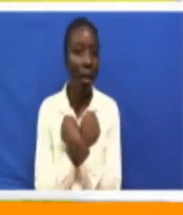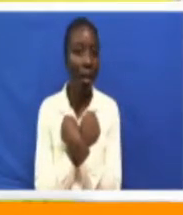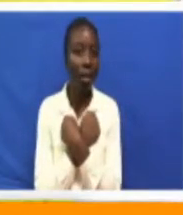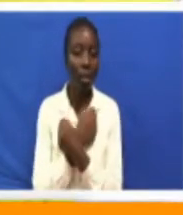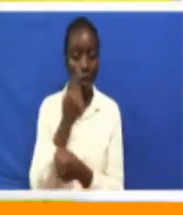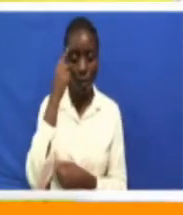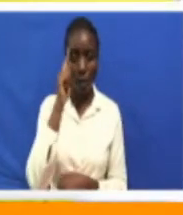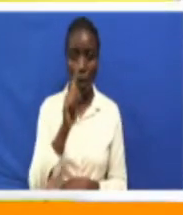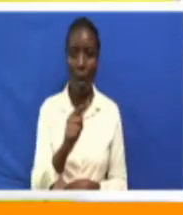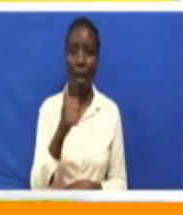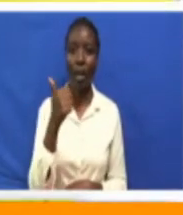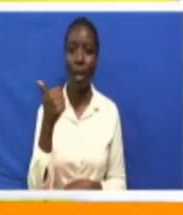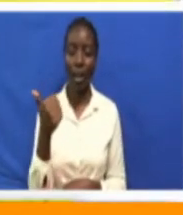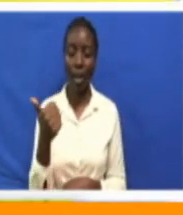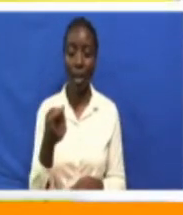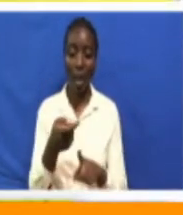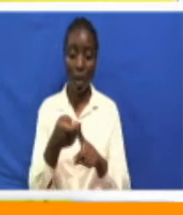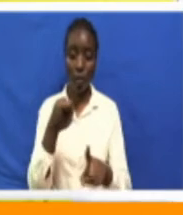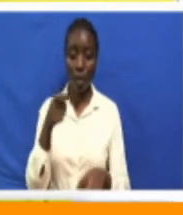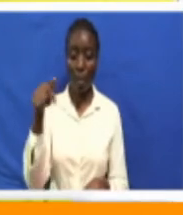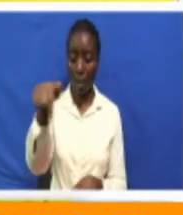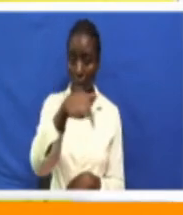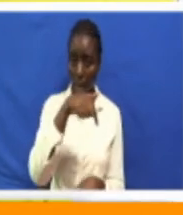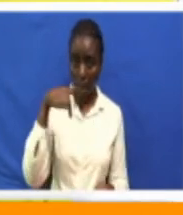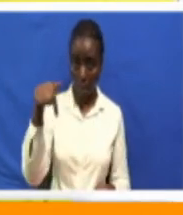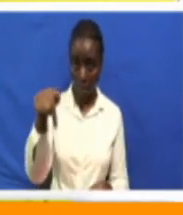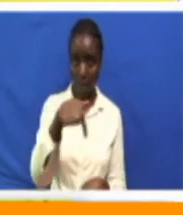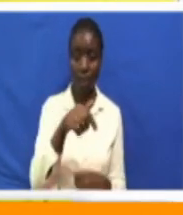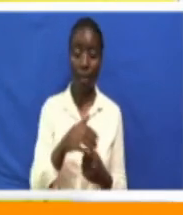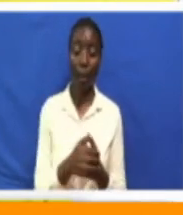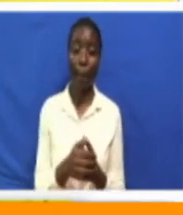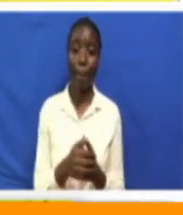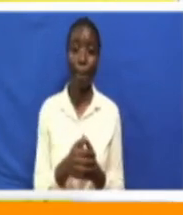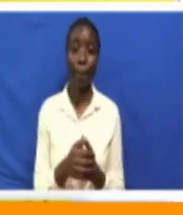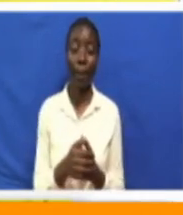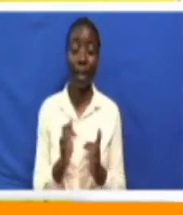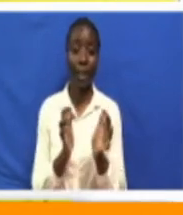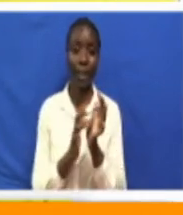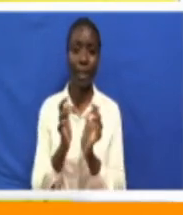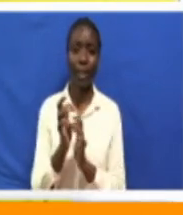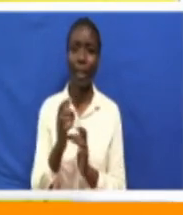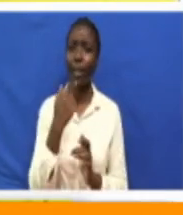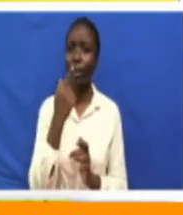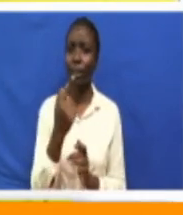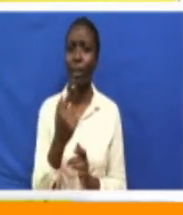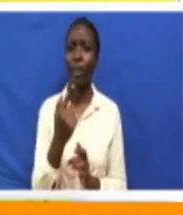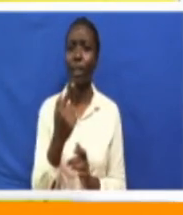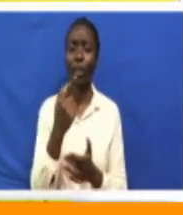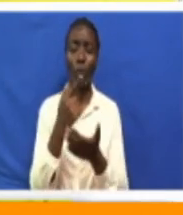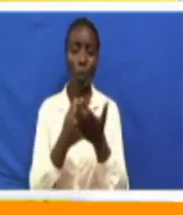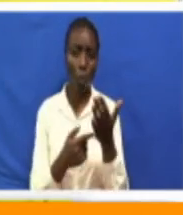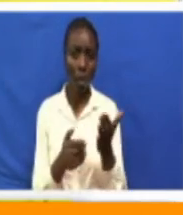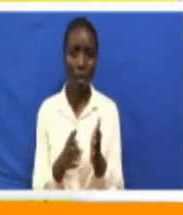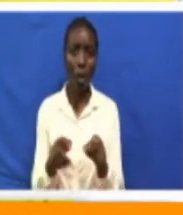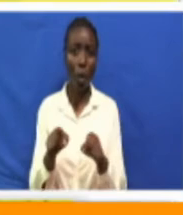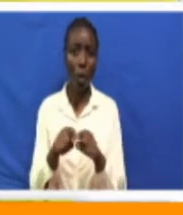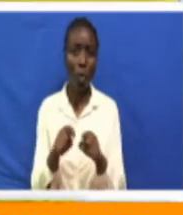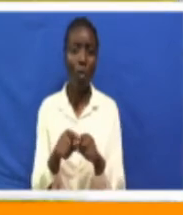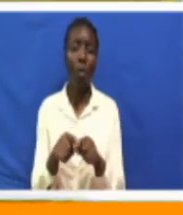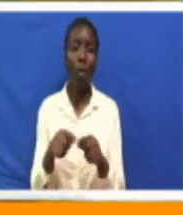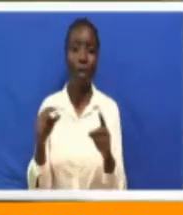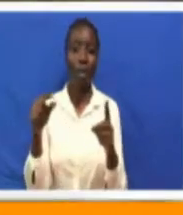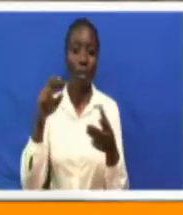for one another from us so he said Jesus Christ himself and let us repeat it in our